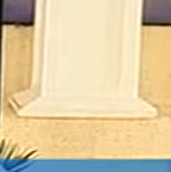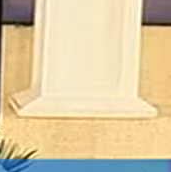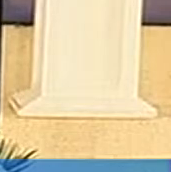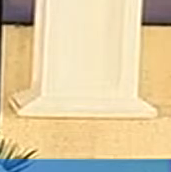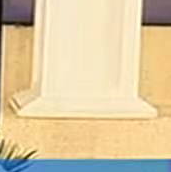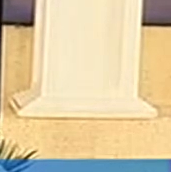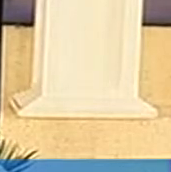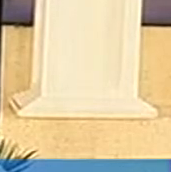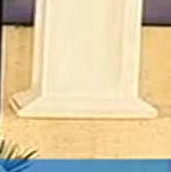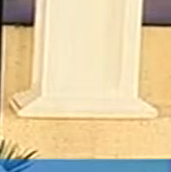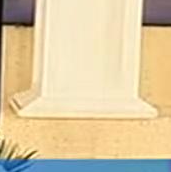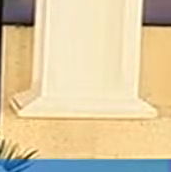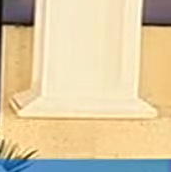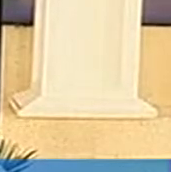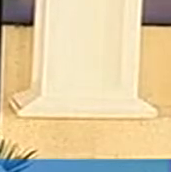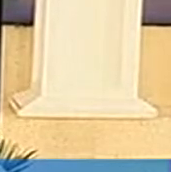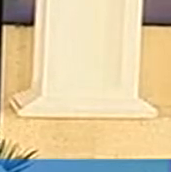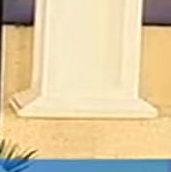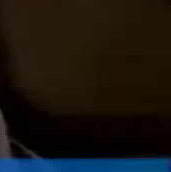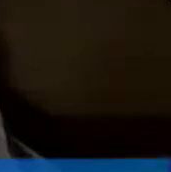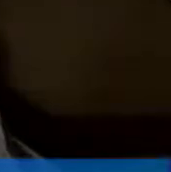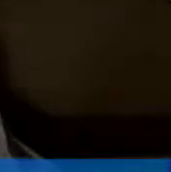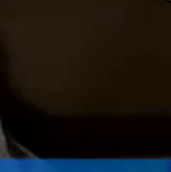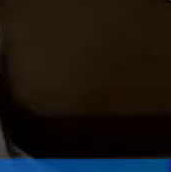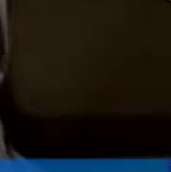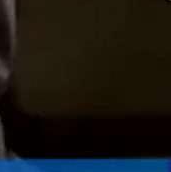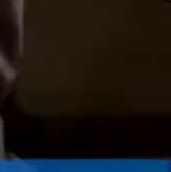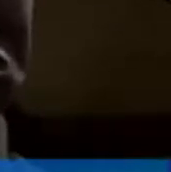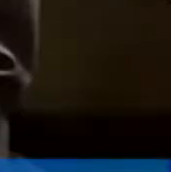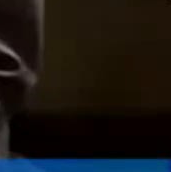marieta la